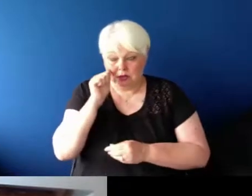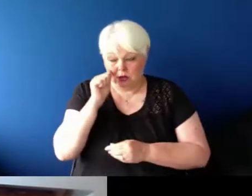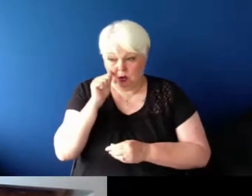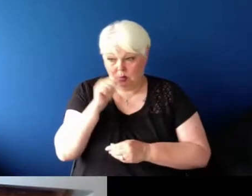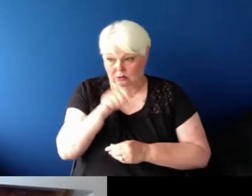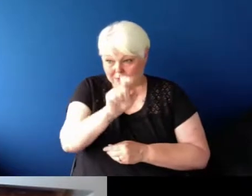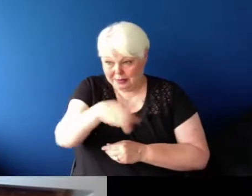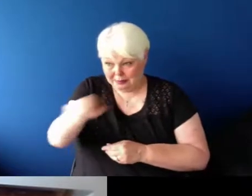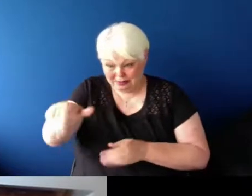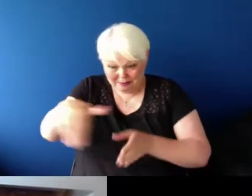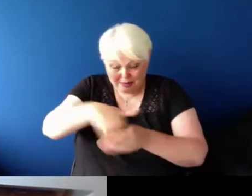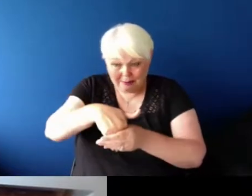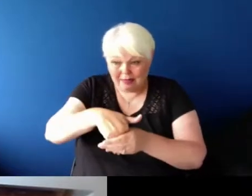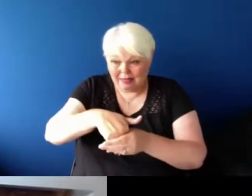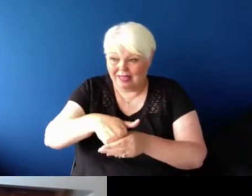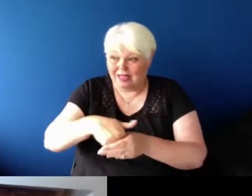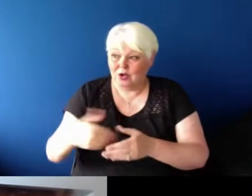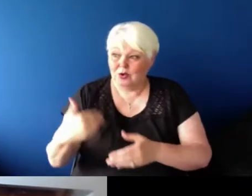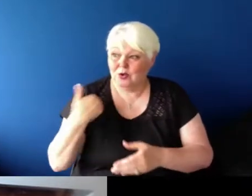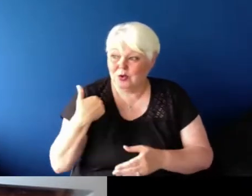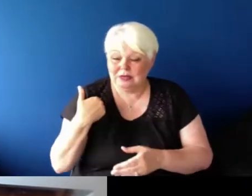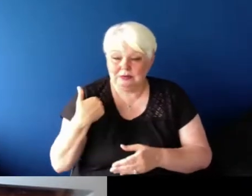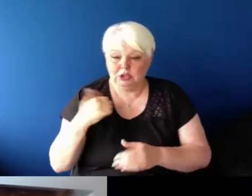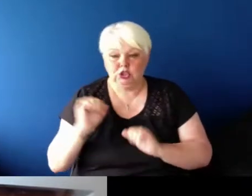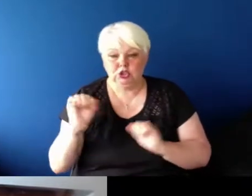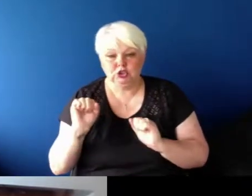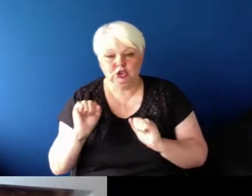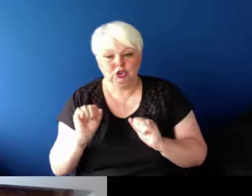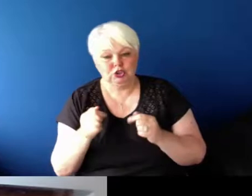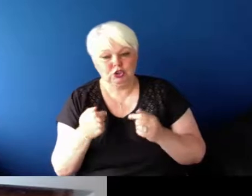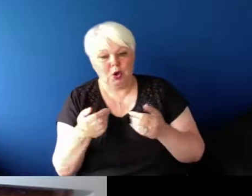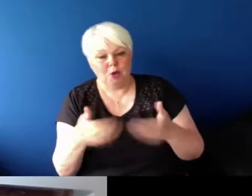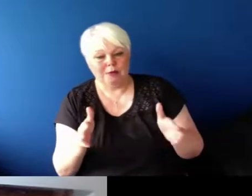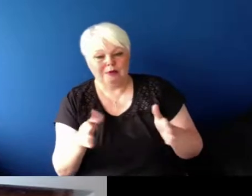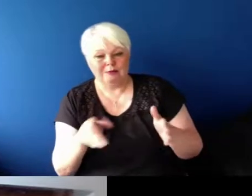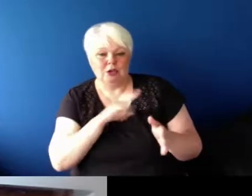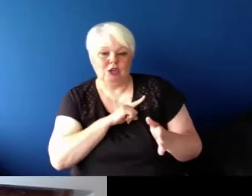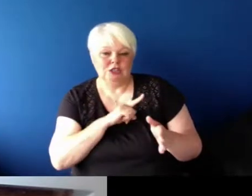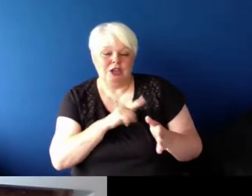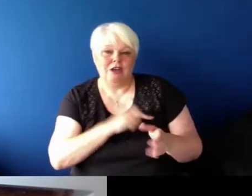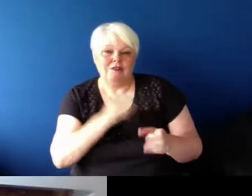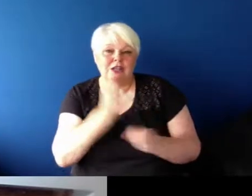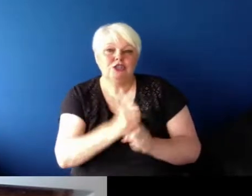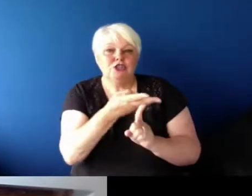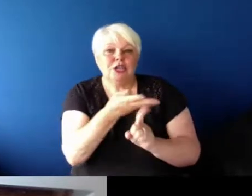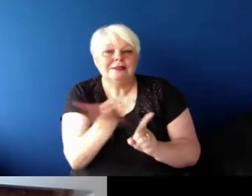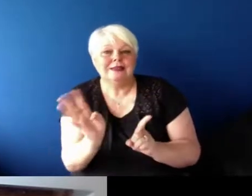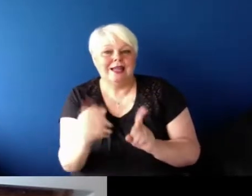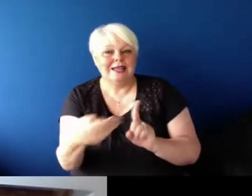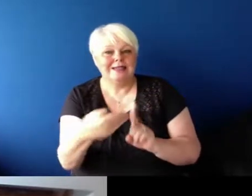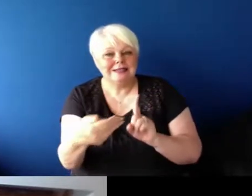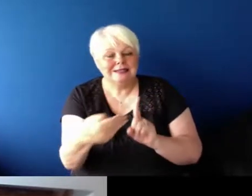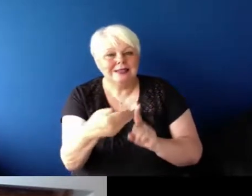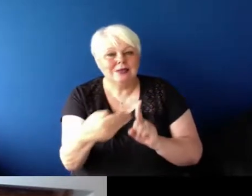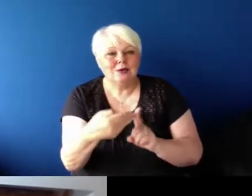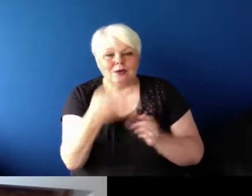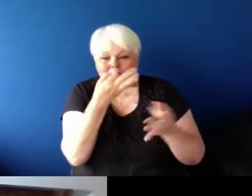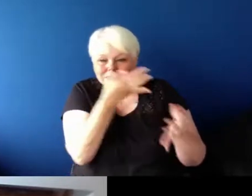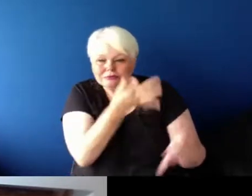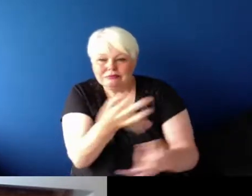that maybe isn't fully open to them because of gender identity or sexual orientation. So there are some parallels which people